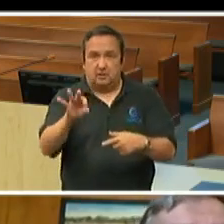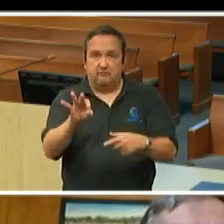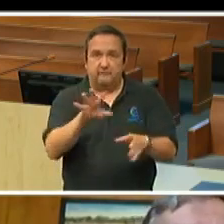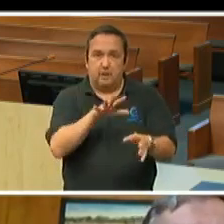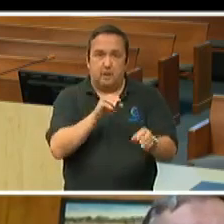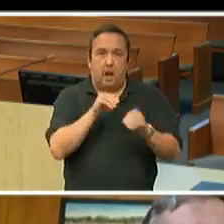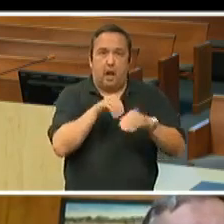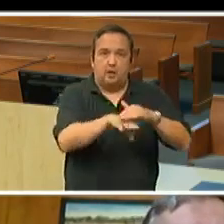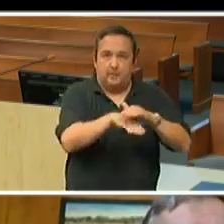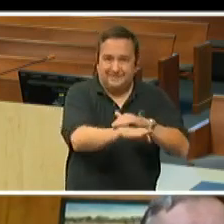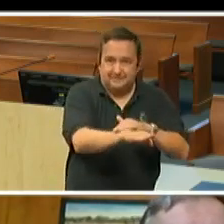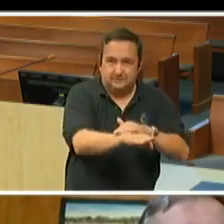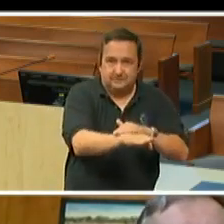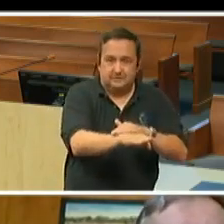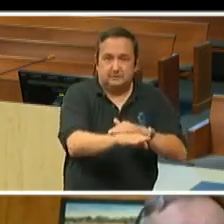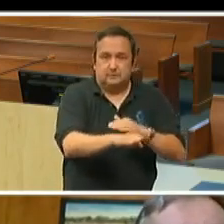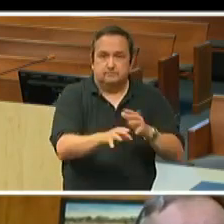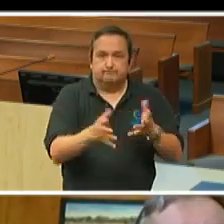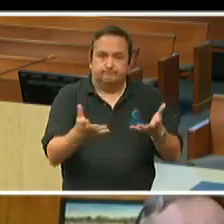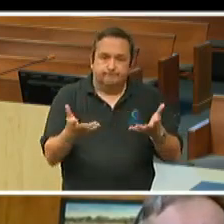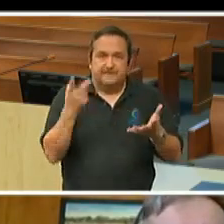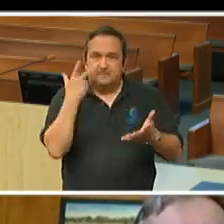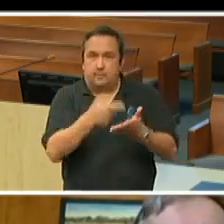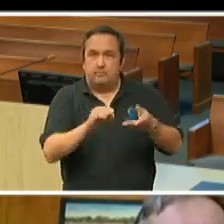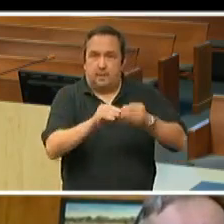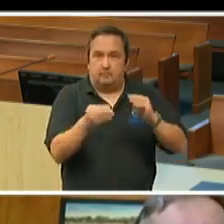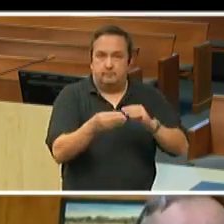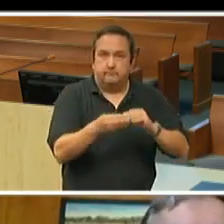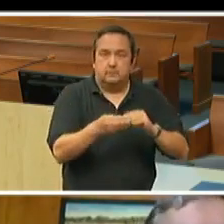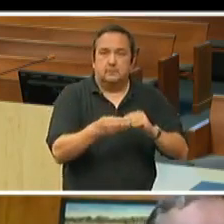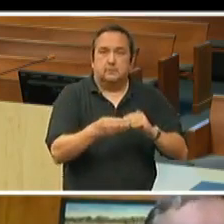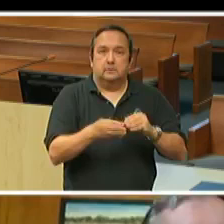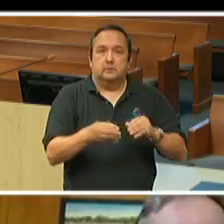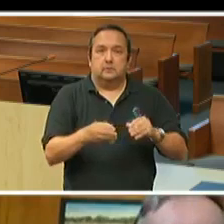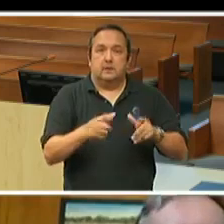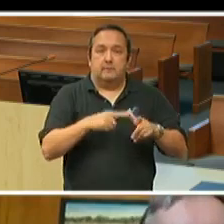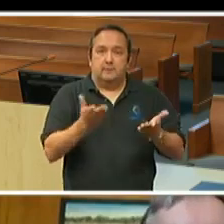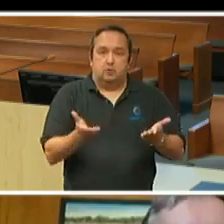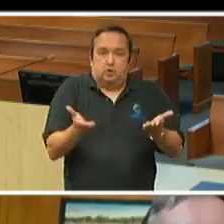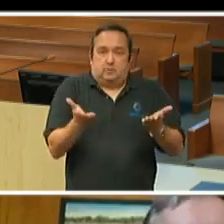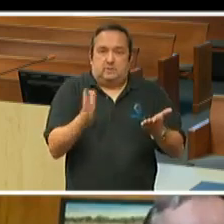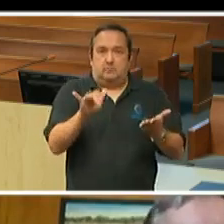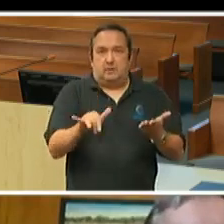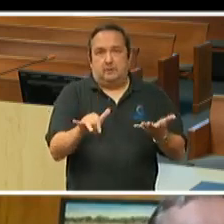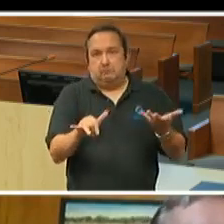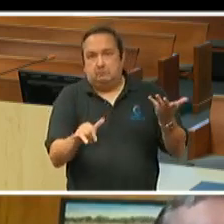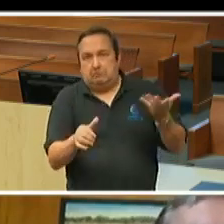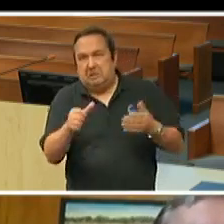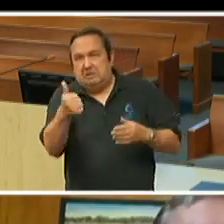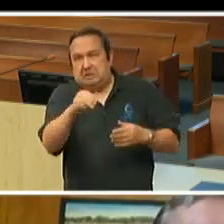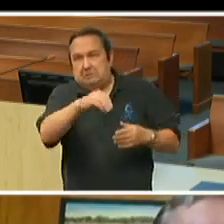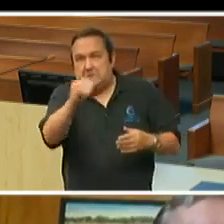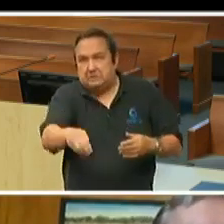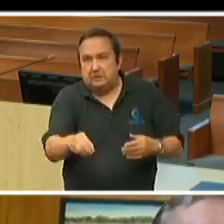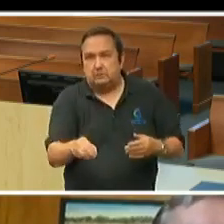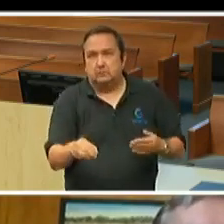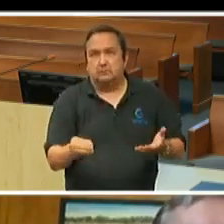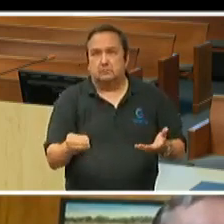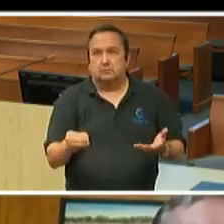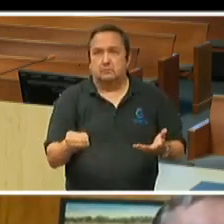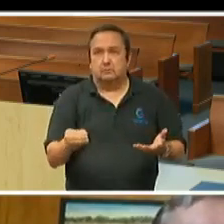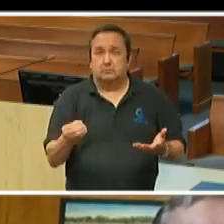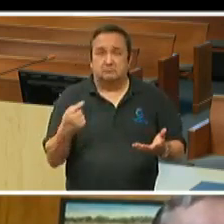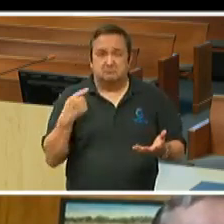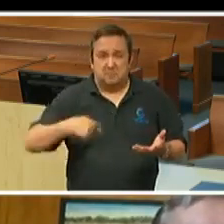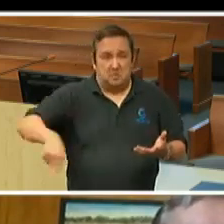that work? And see what that number is, and then increase that by, say, 10%. We're all kind of, you